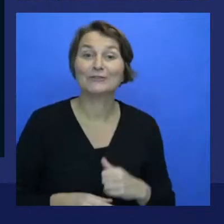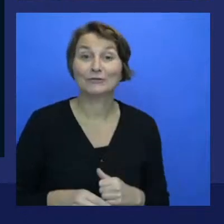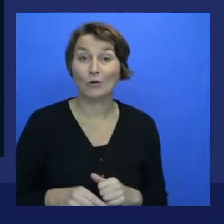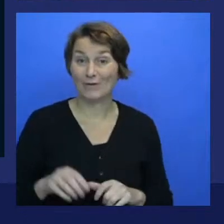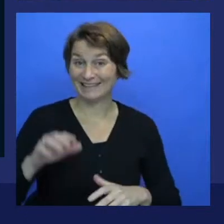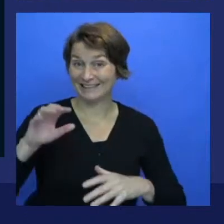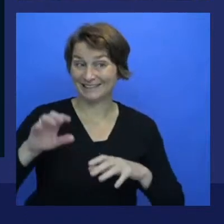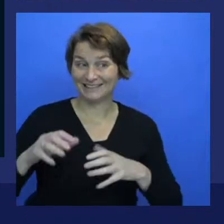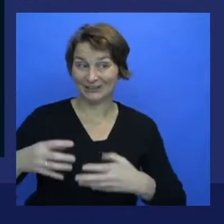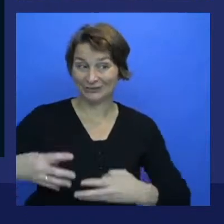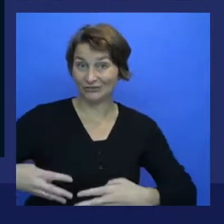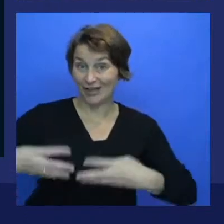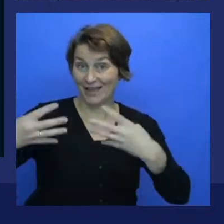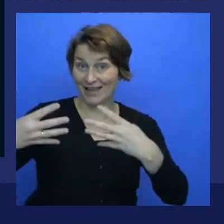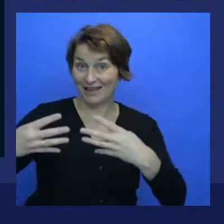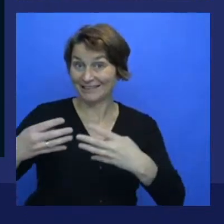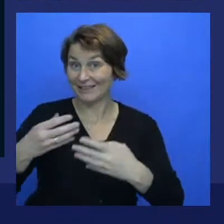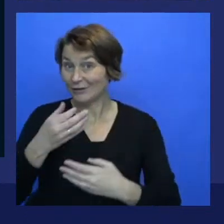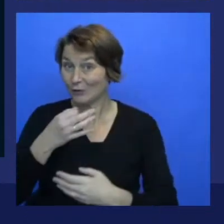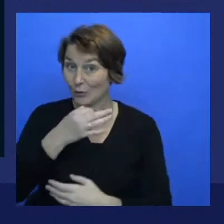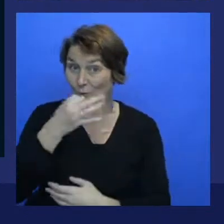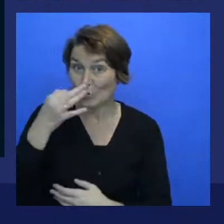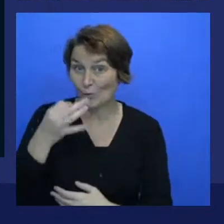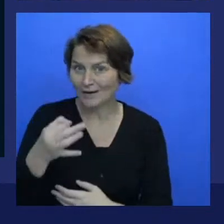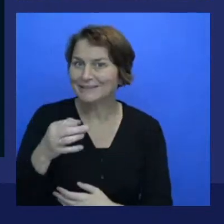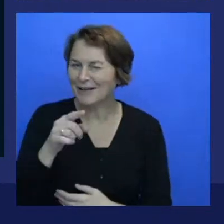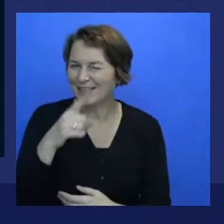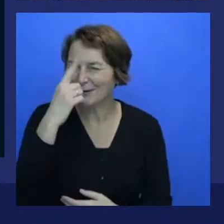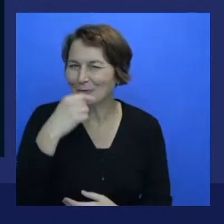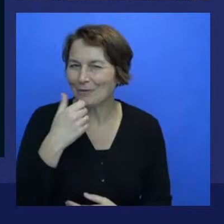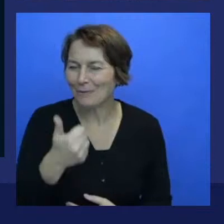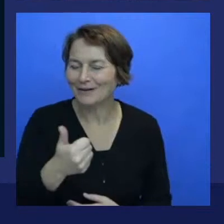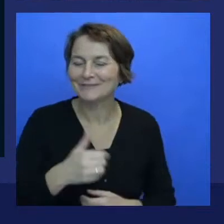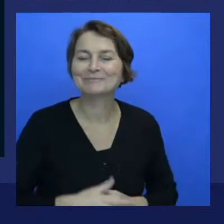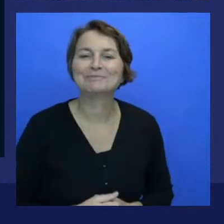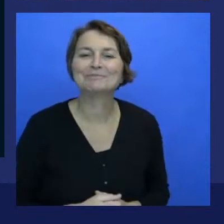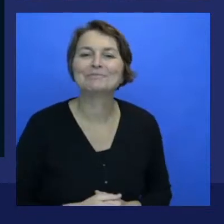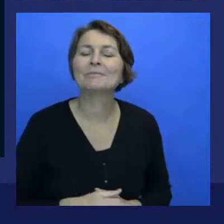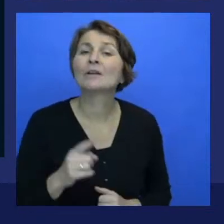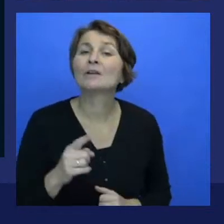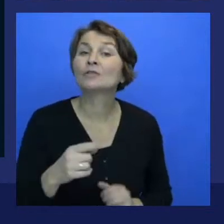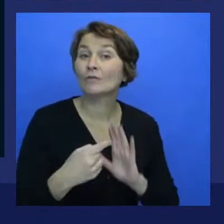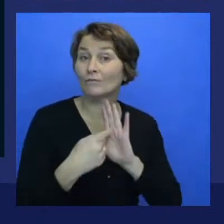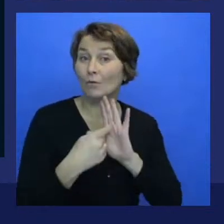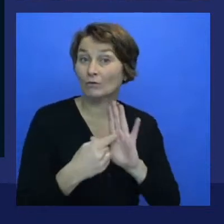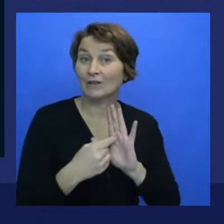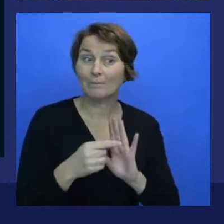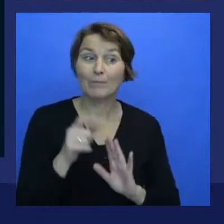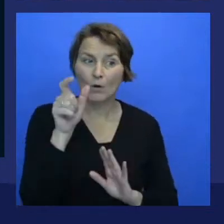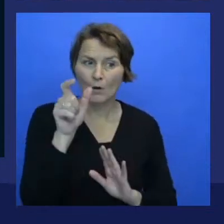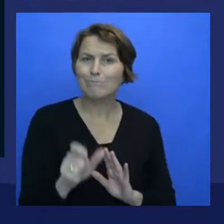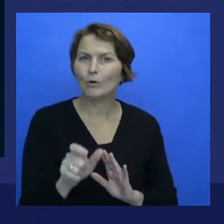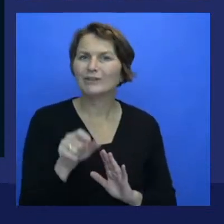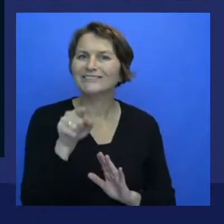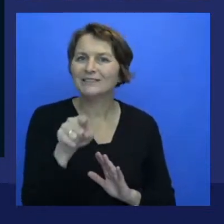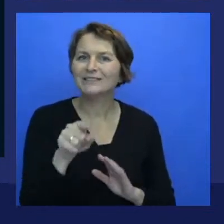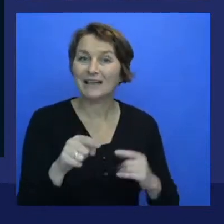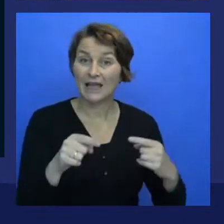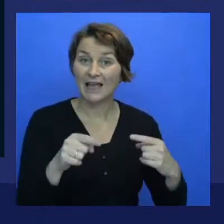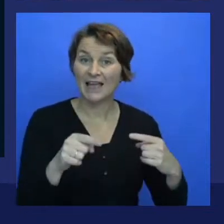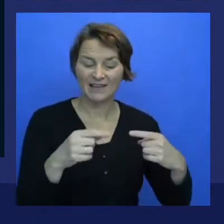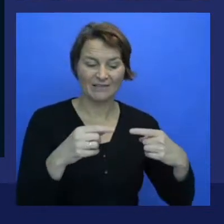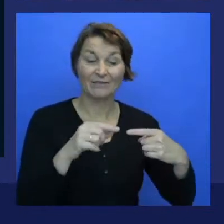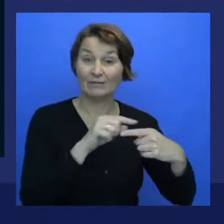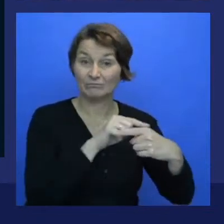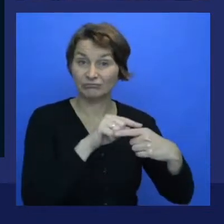I think you will like this one actually. What if someone forces fake anomalies to confuse you or the AI?